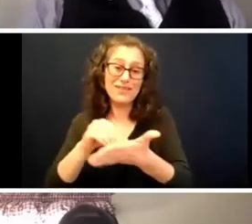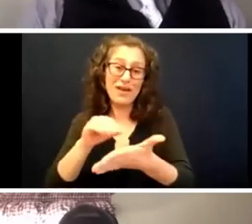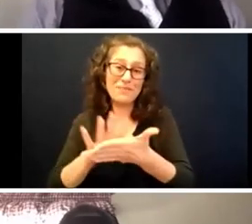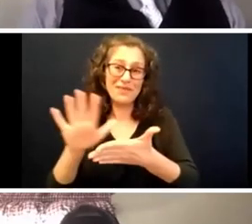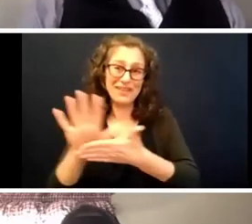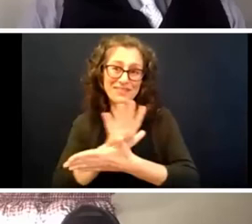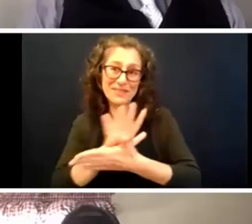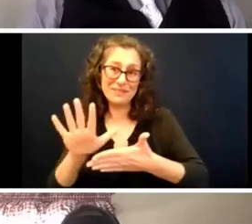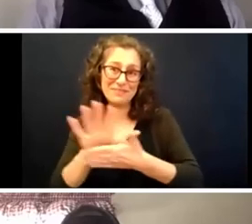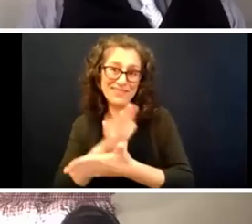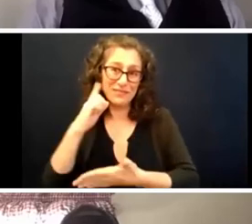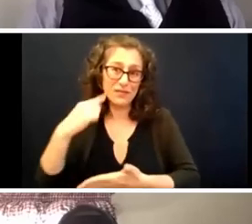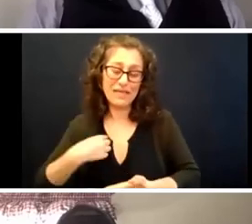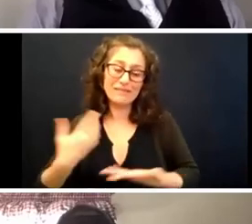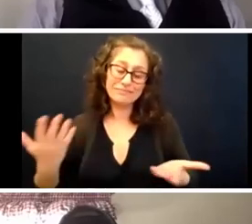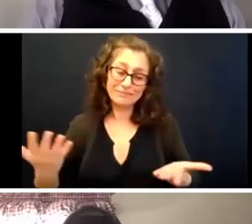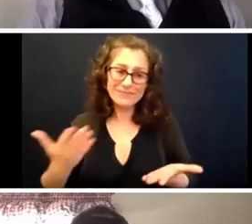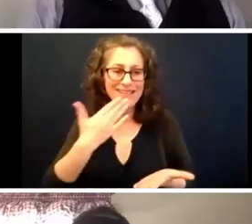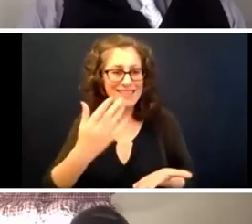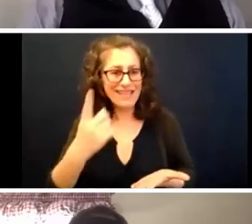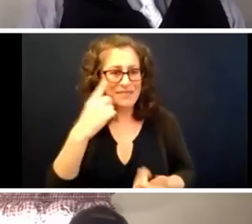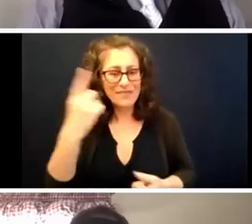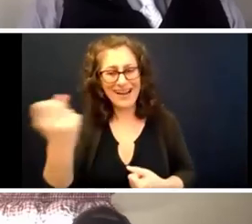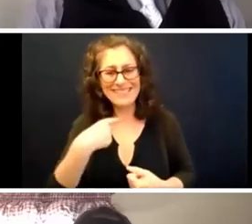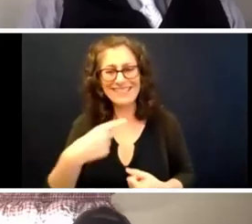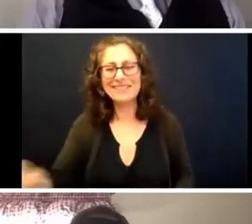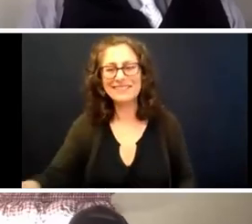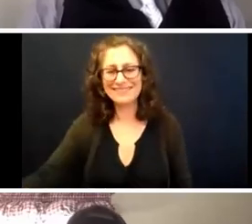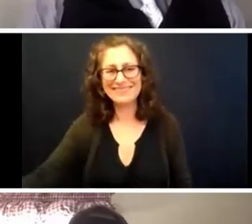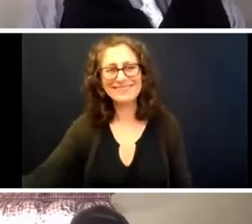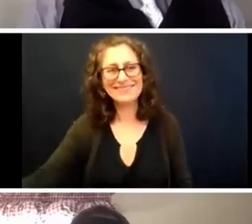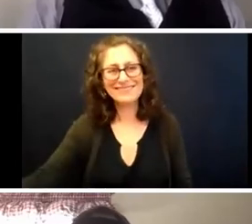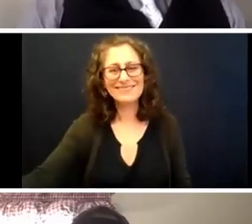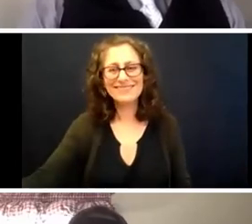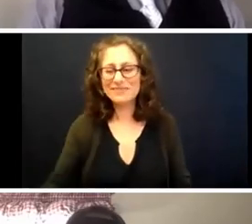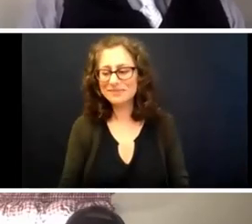know. But yeah, thank you for that question.